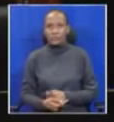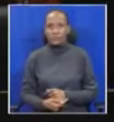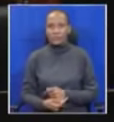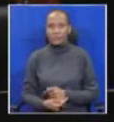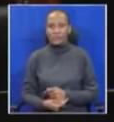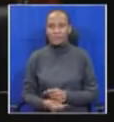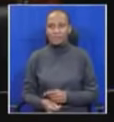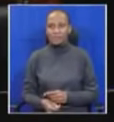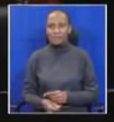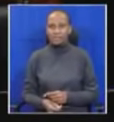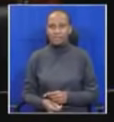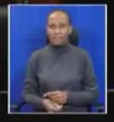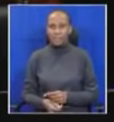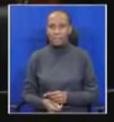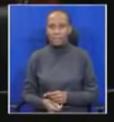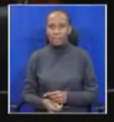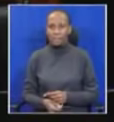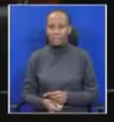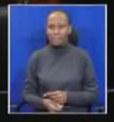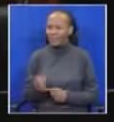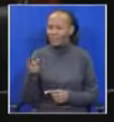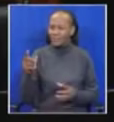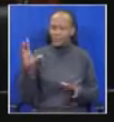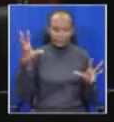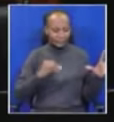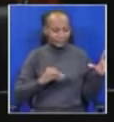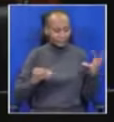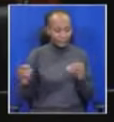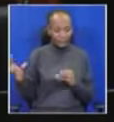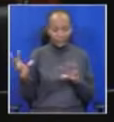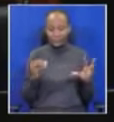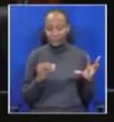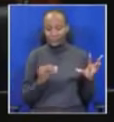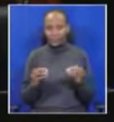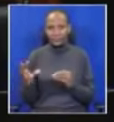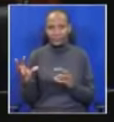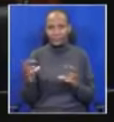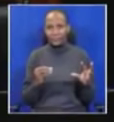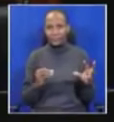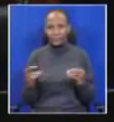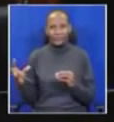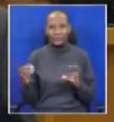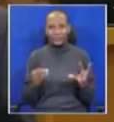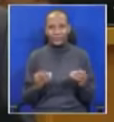Honorable members. Continues to make a noise and he's not listening. Order, honorable members.